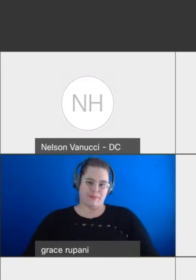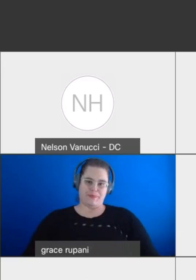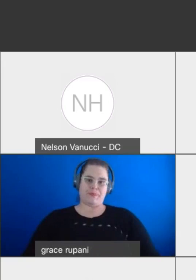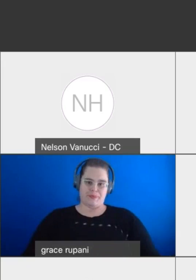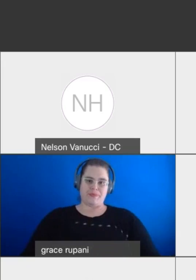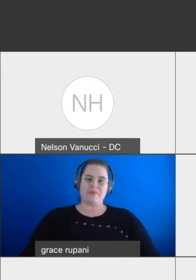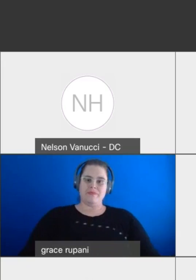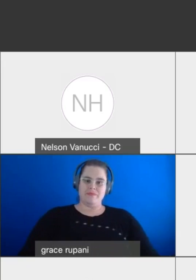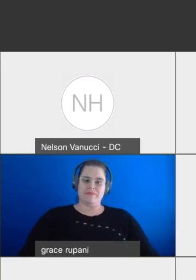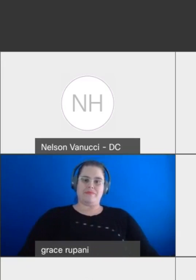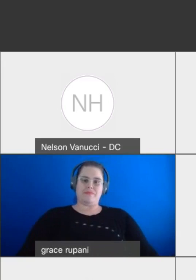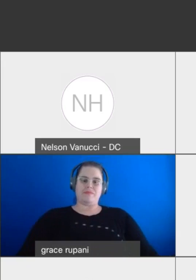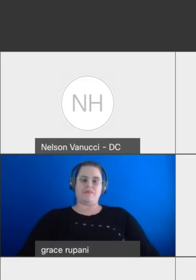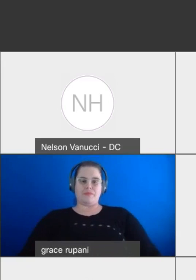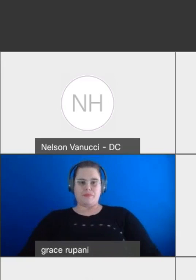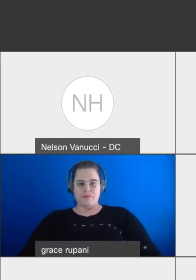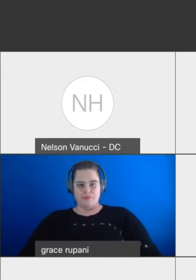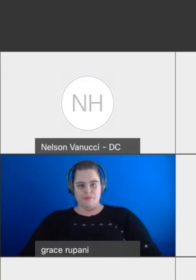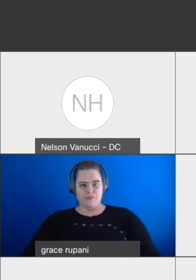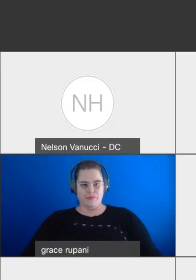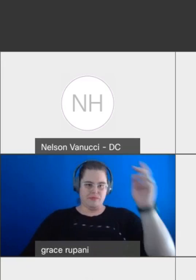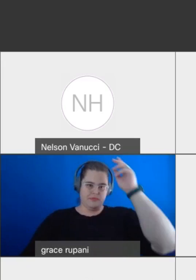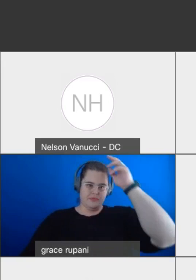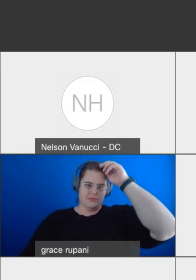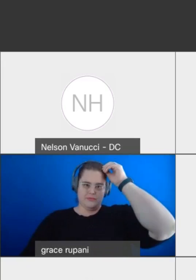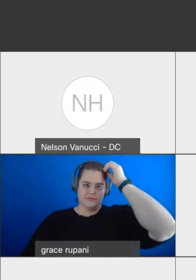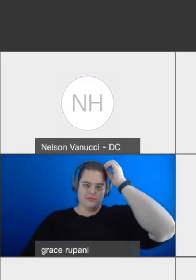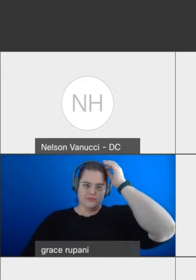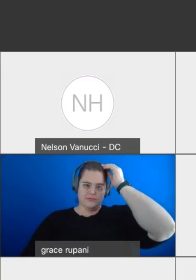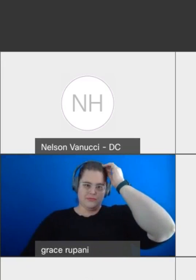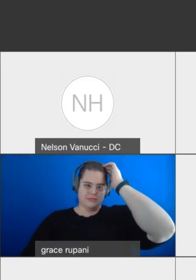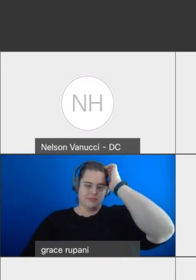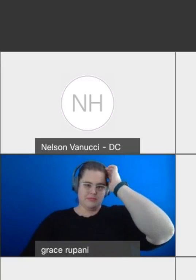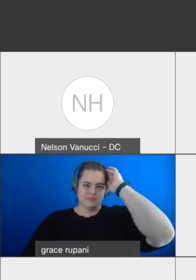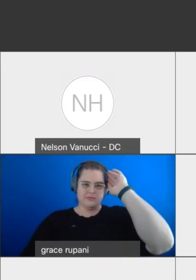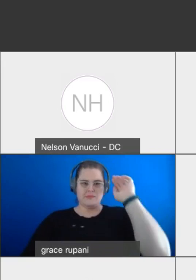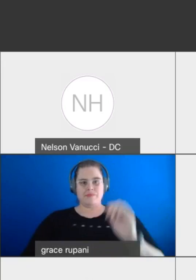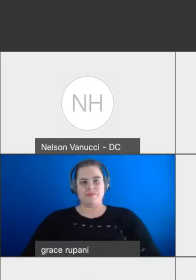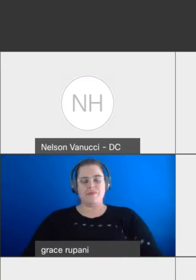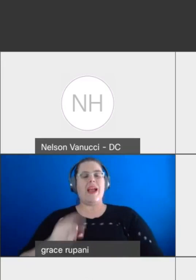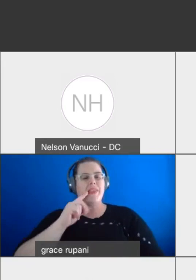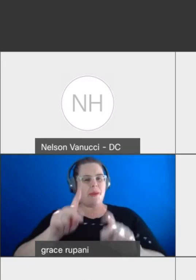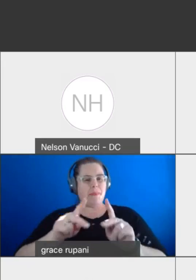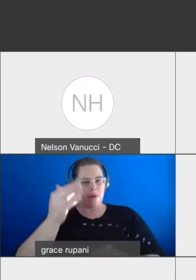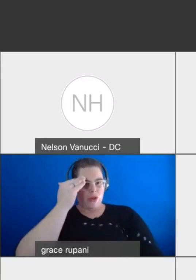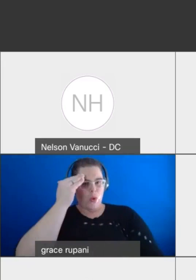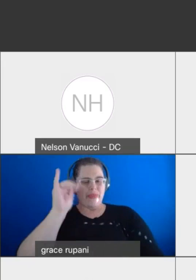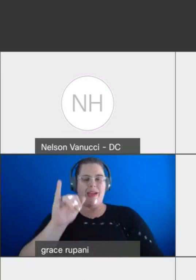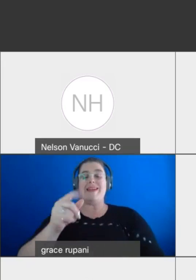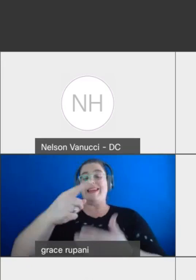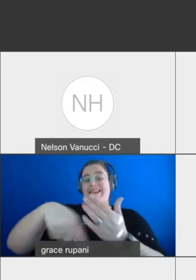As people are aware, I believe, next week on March 9th and 10th, we will be